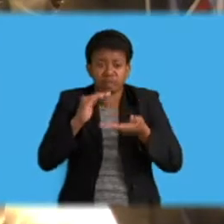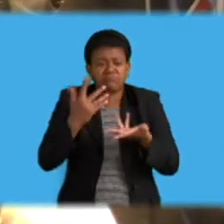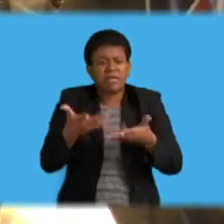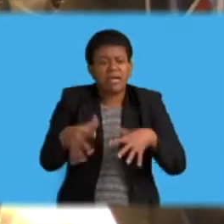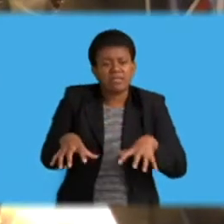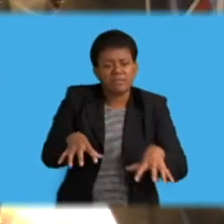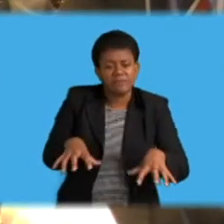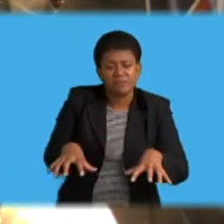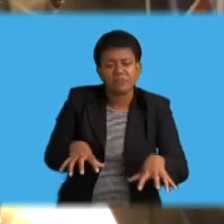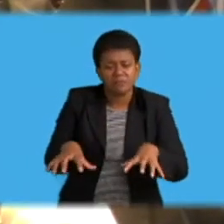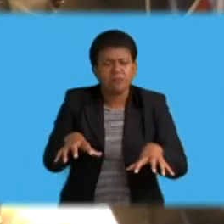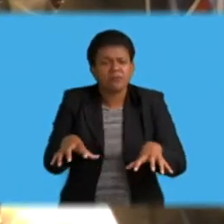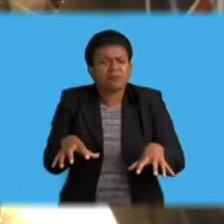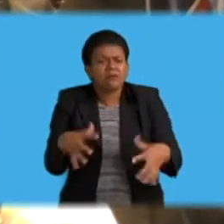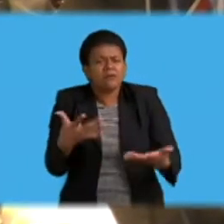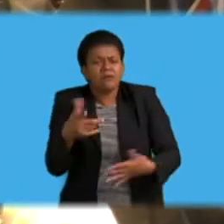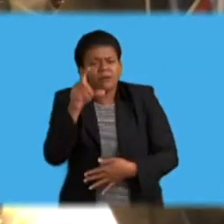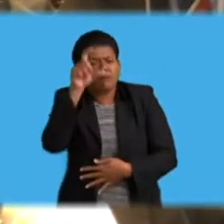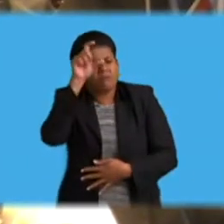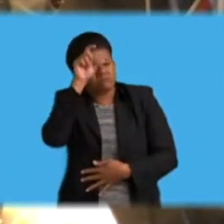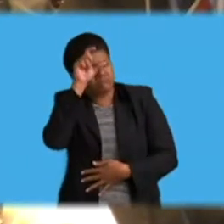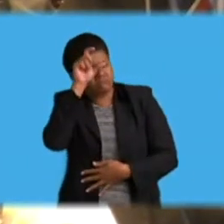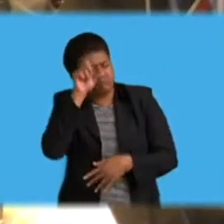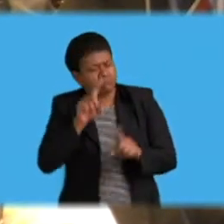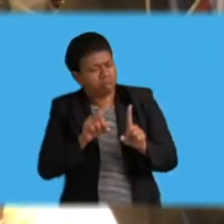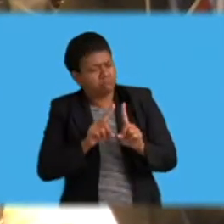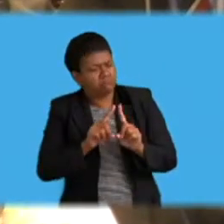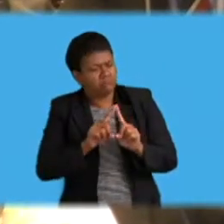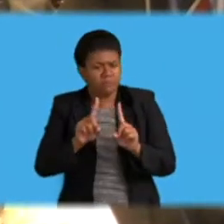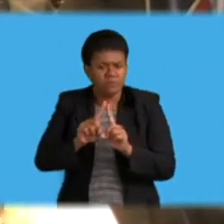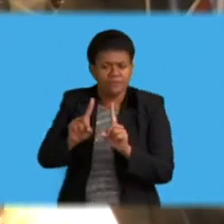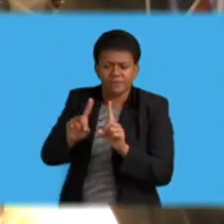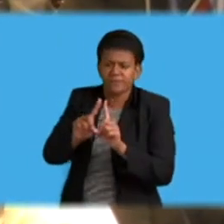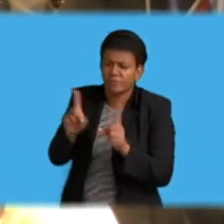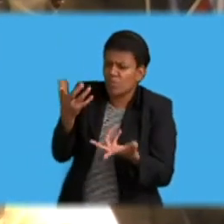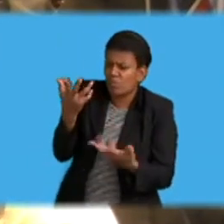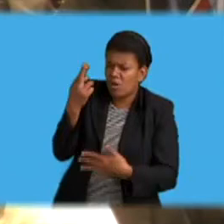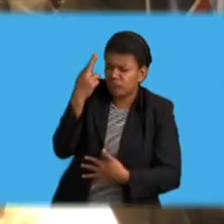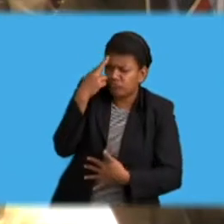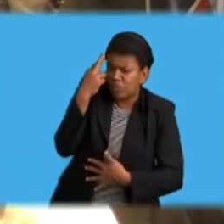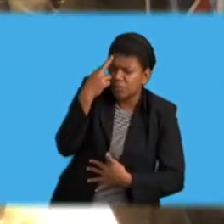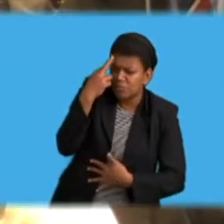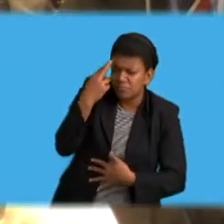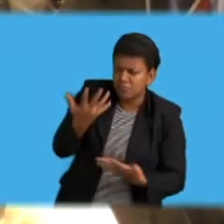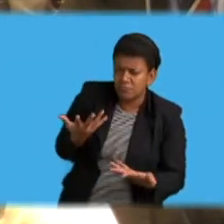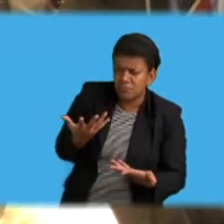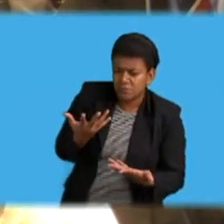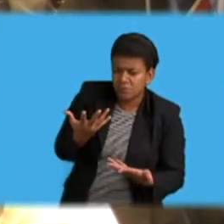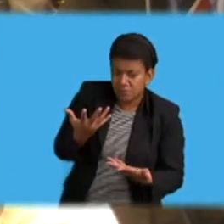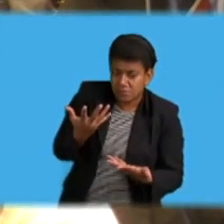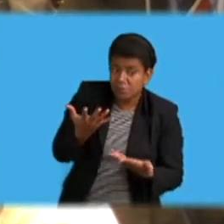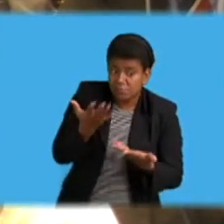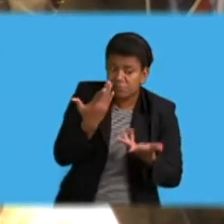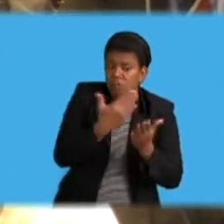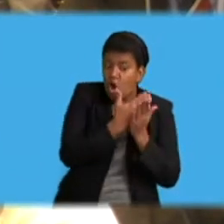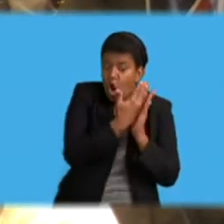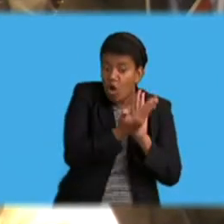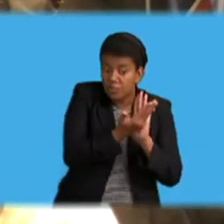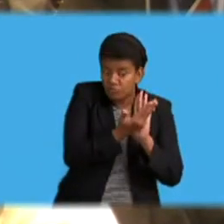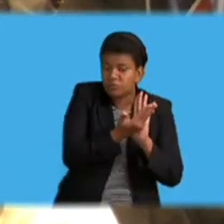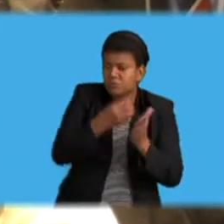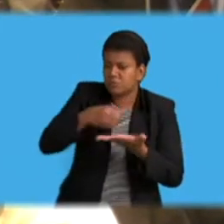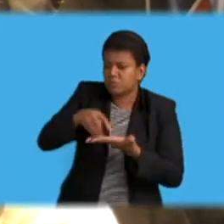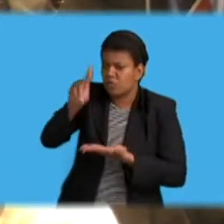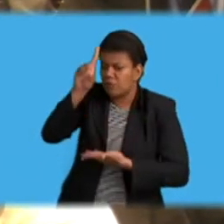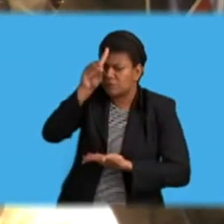for a variety of reasons, rendering the concept of holistic education a farce. Honorable Deputy Speaker,